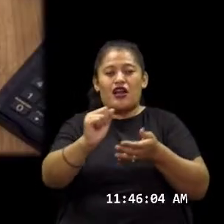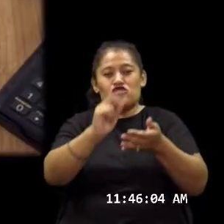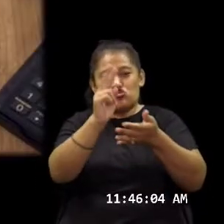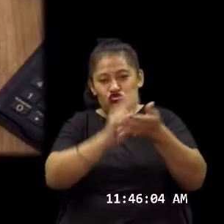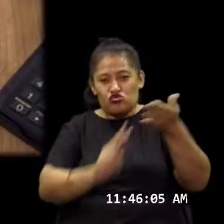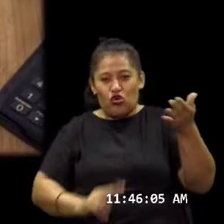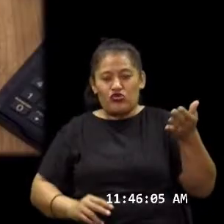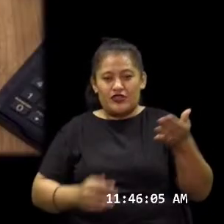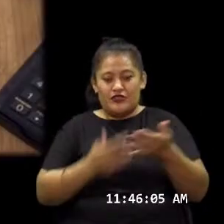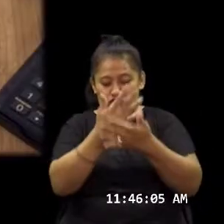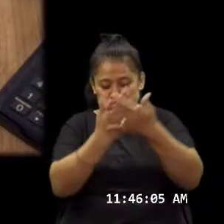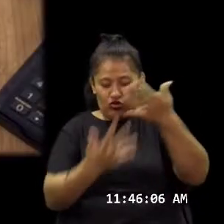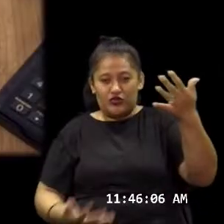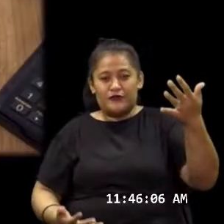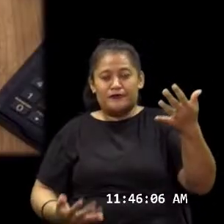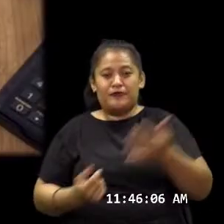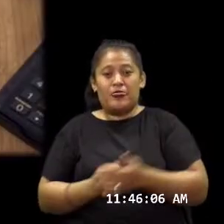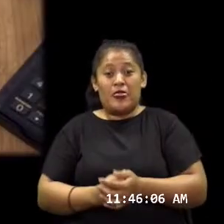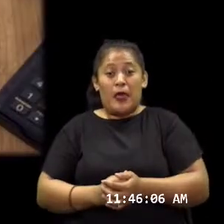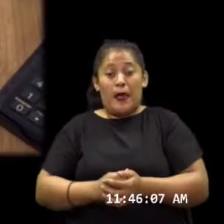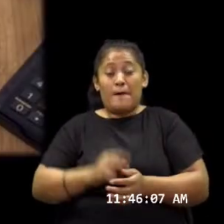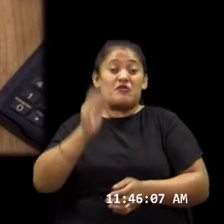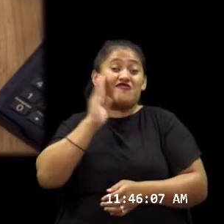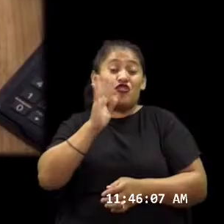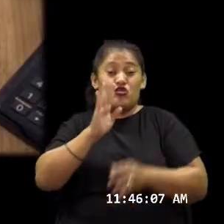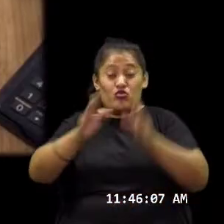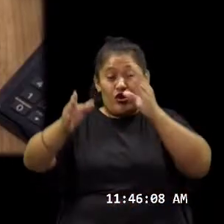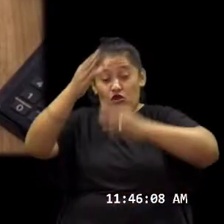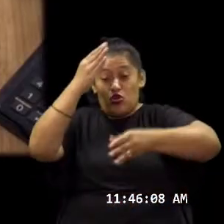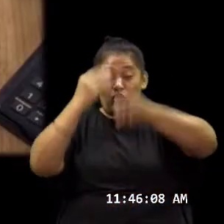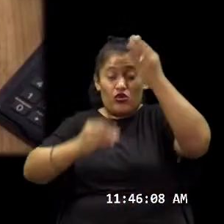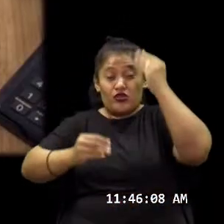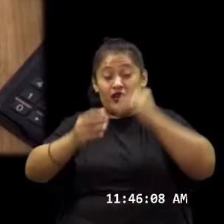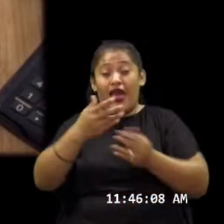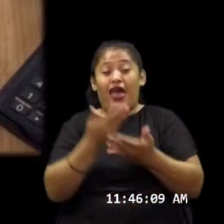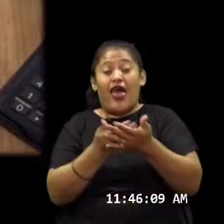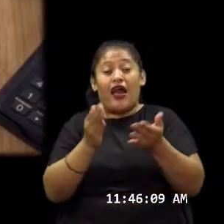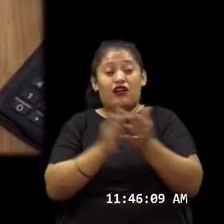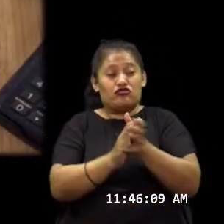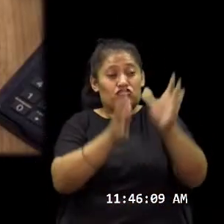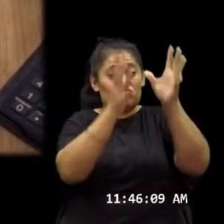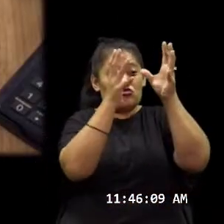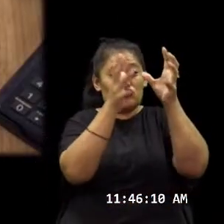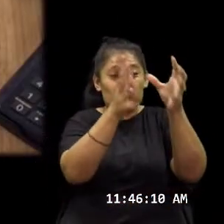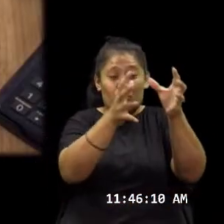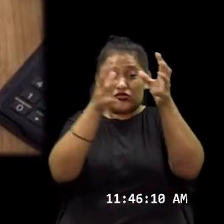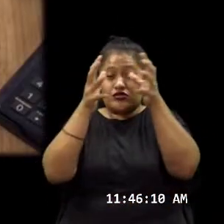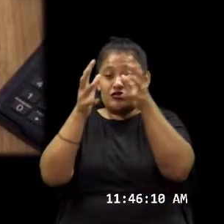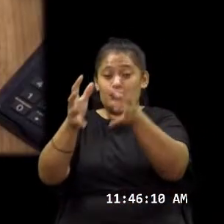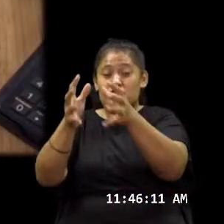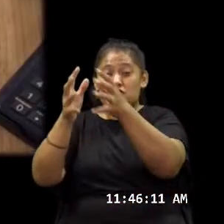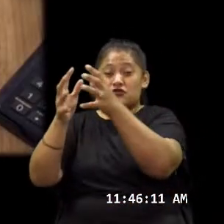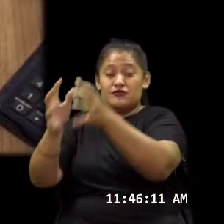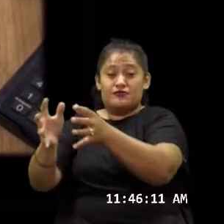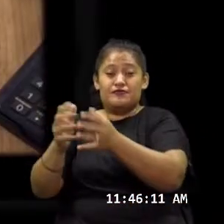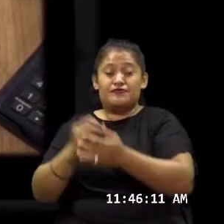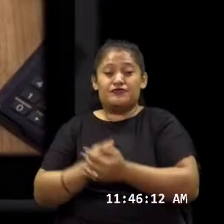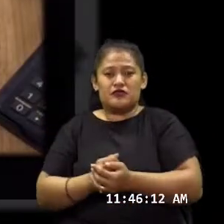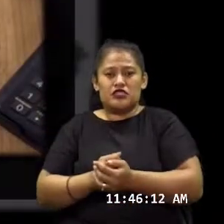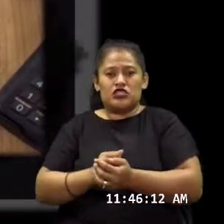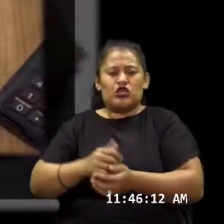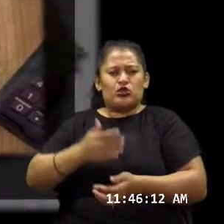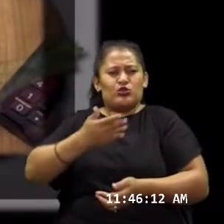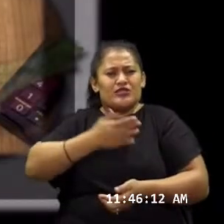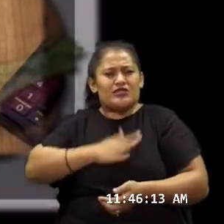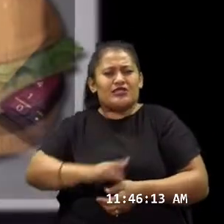first paragraph. Before we learn about how to construct a well-structured introduction, we need